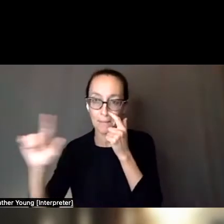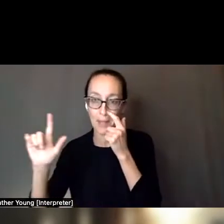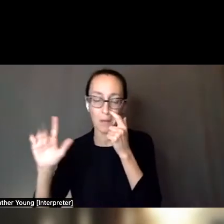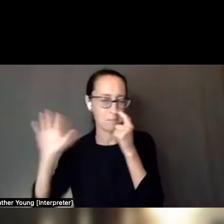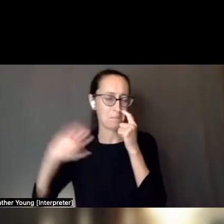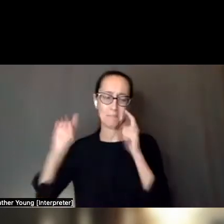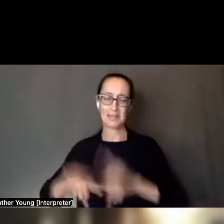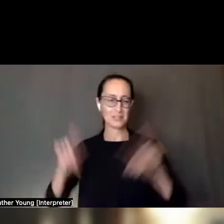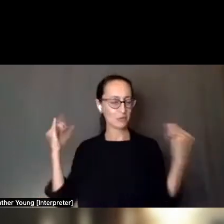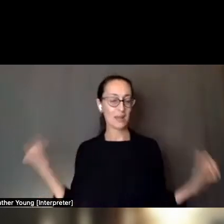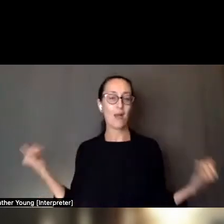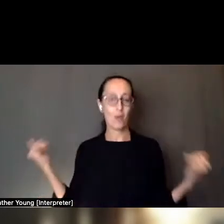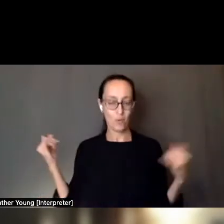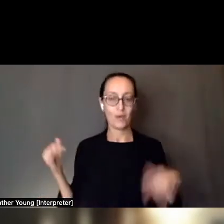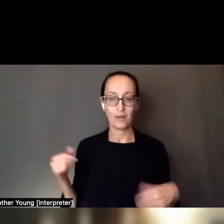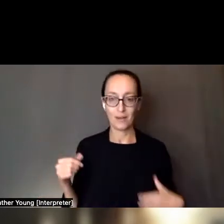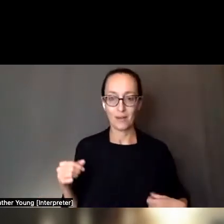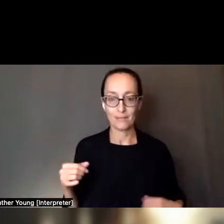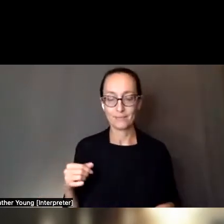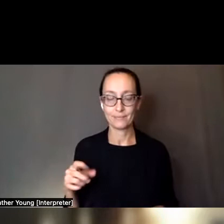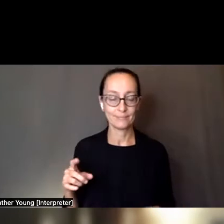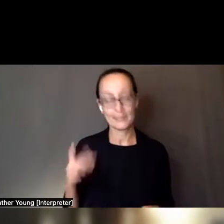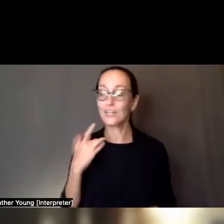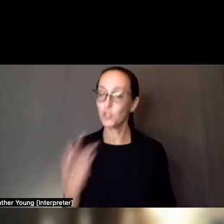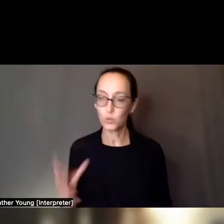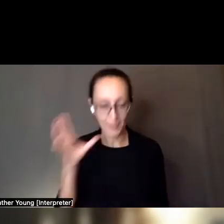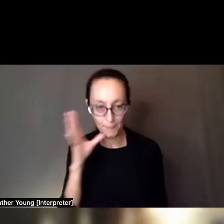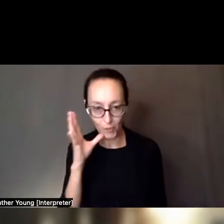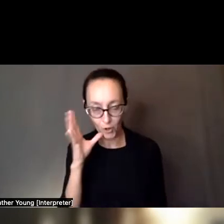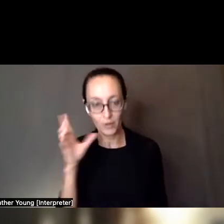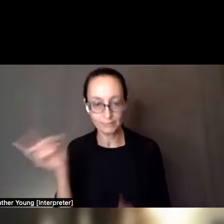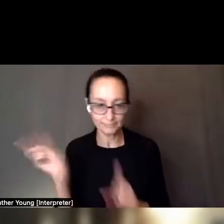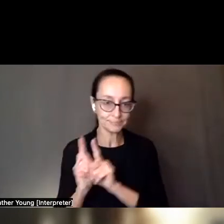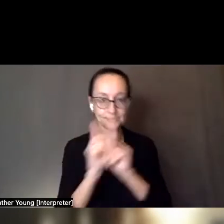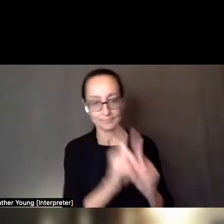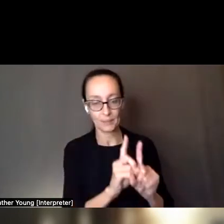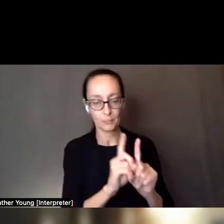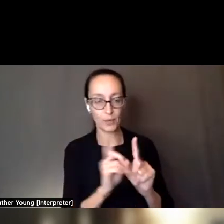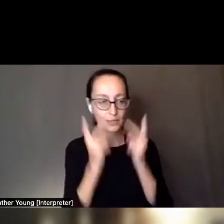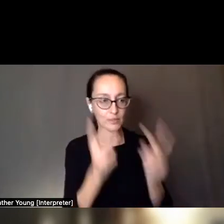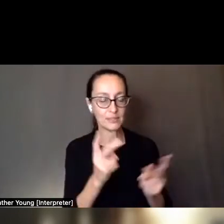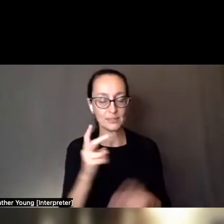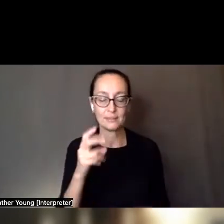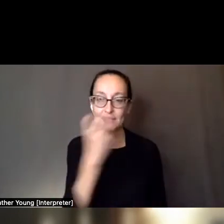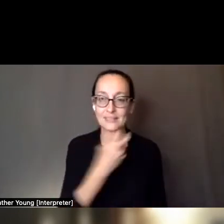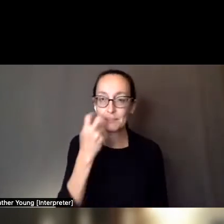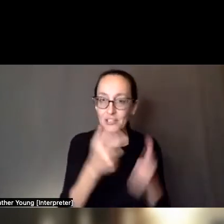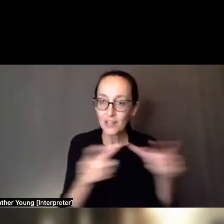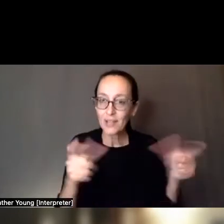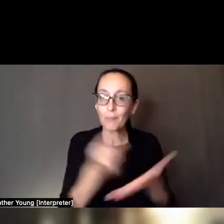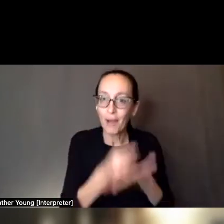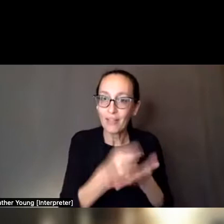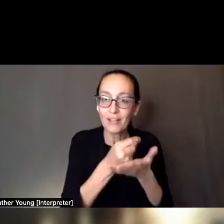so a mom, it was usually the mom, would take their child to see a speech language pathologist, and the child would